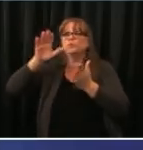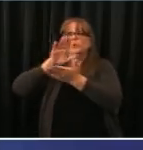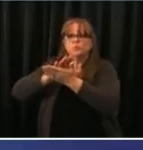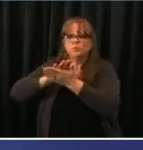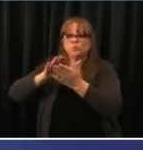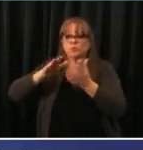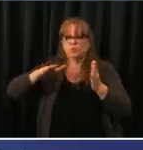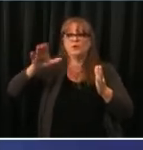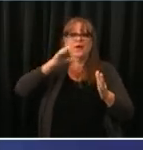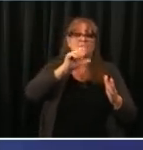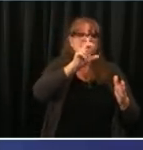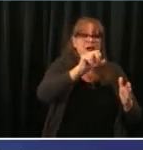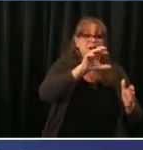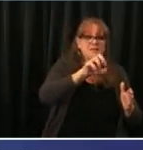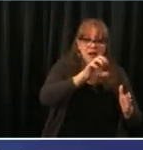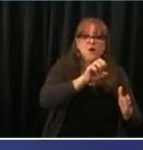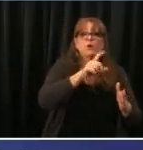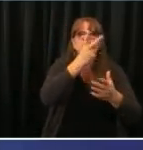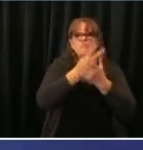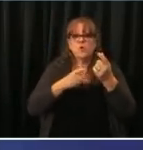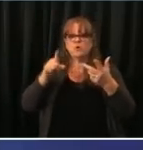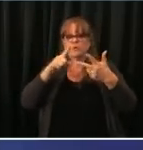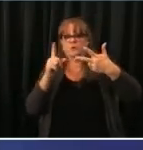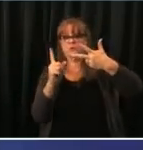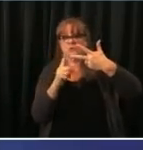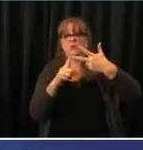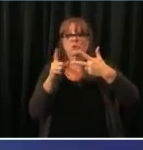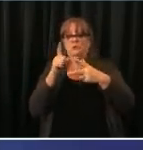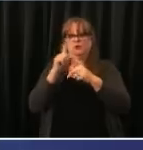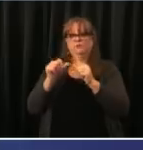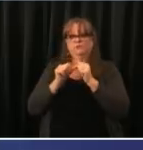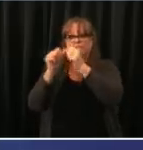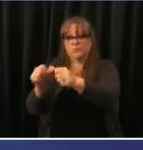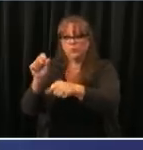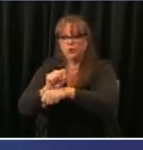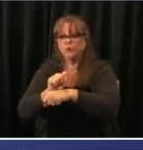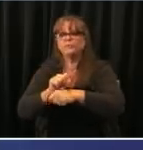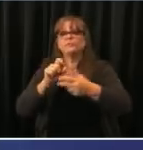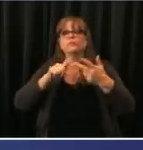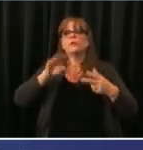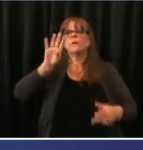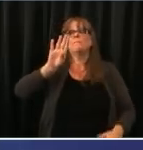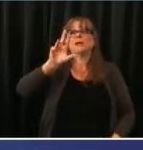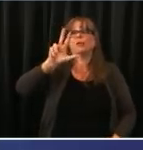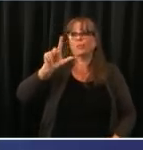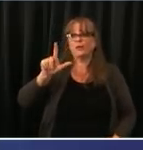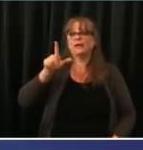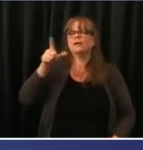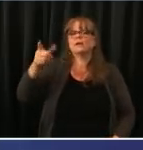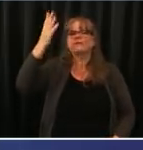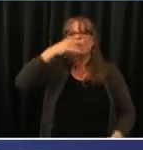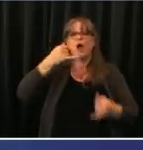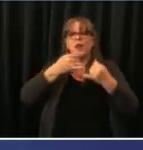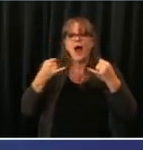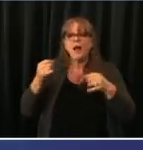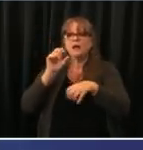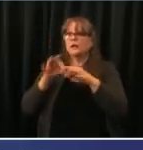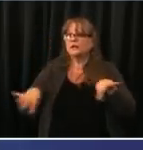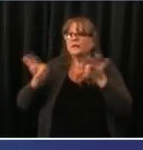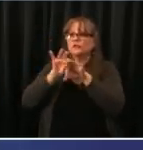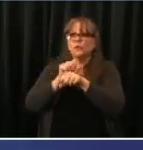continue uninterrupted. Phase 1B3 includes frontline essential workers and Coloradans who are age 16